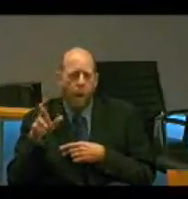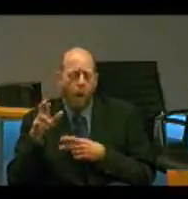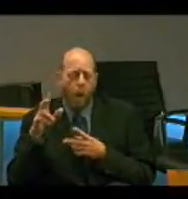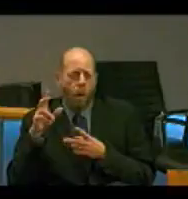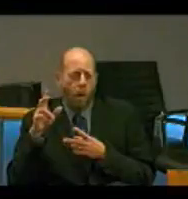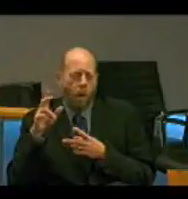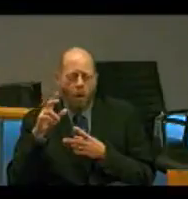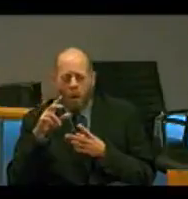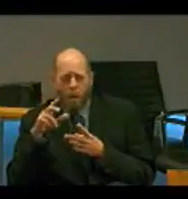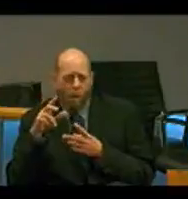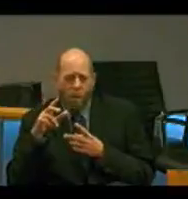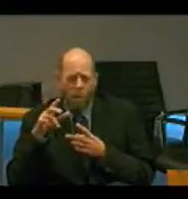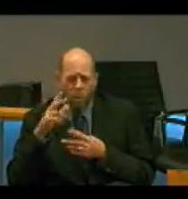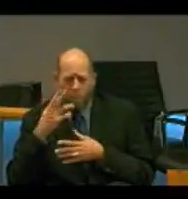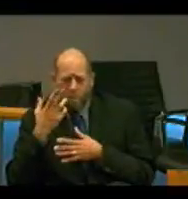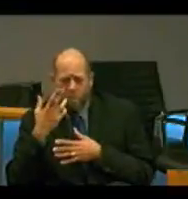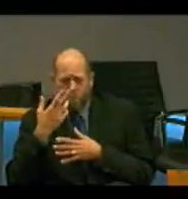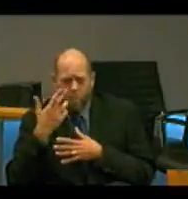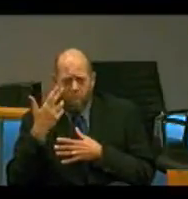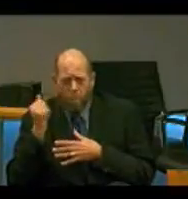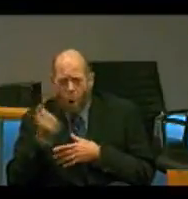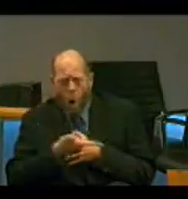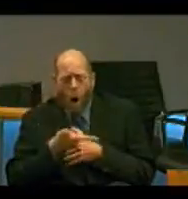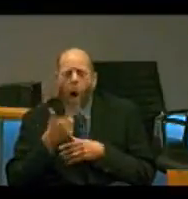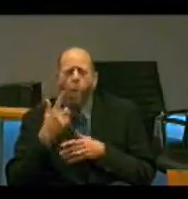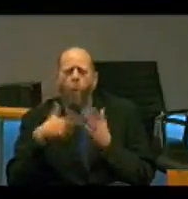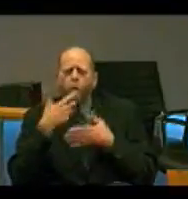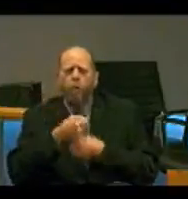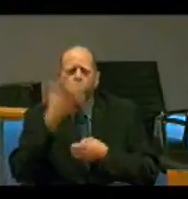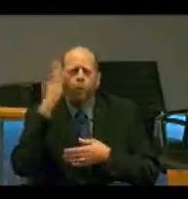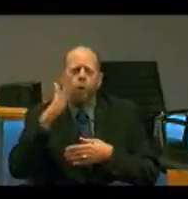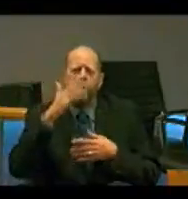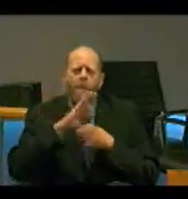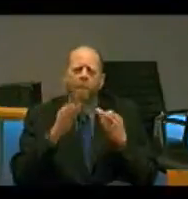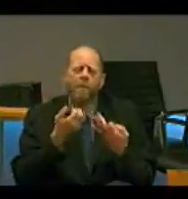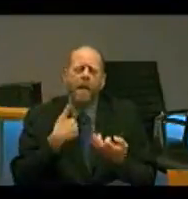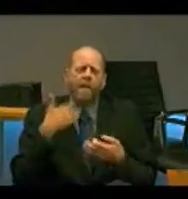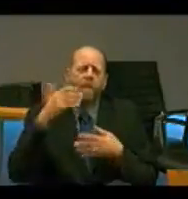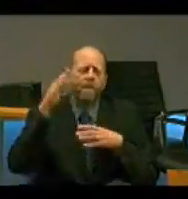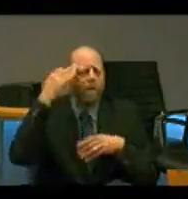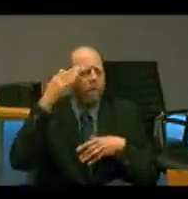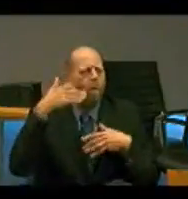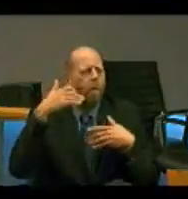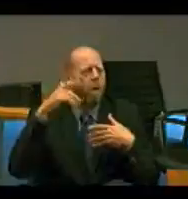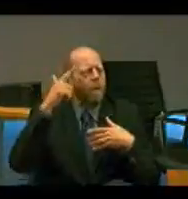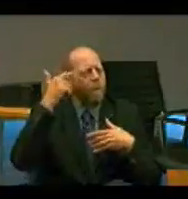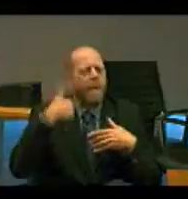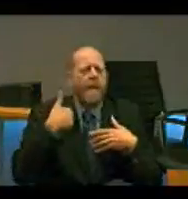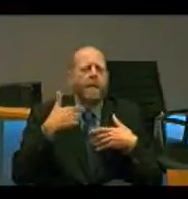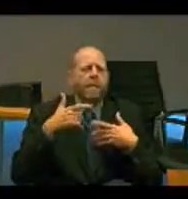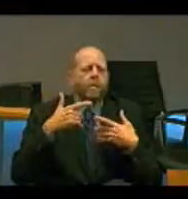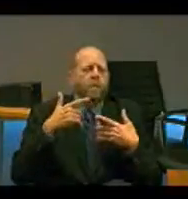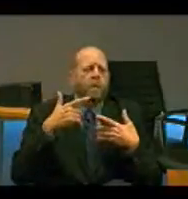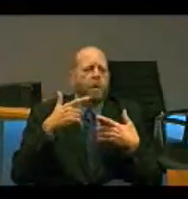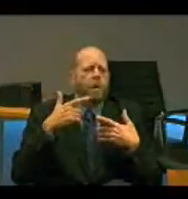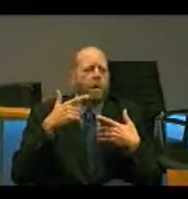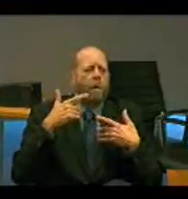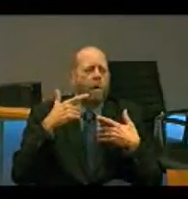two, what trust would families have if the federal government abdicates its responsibility in this area?